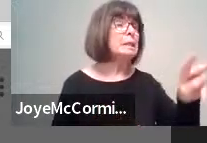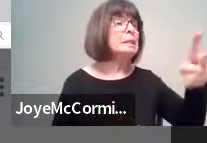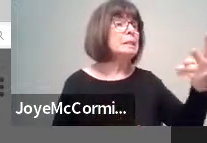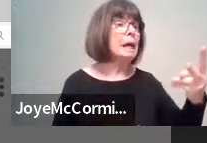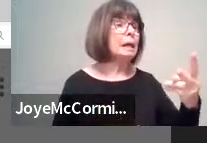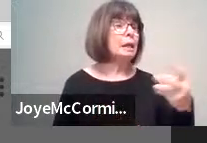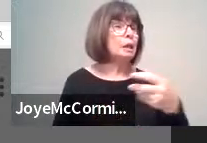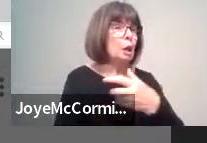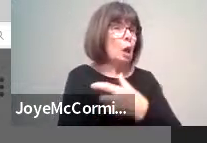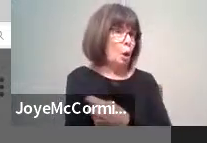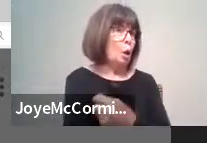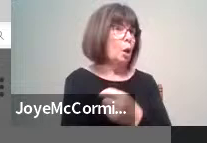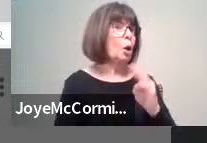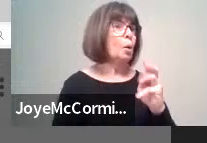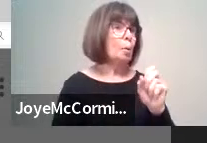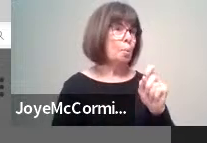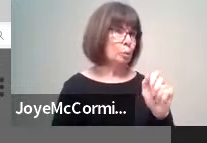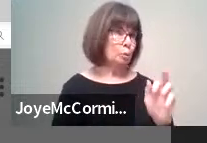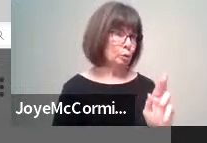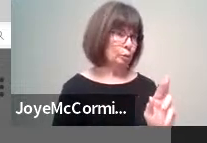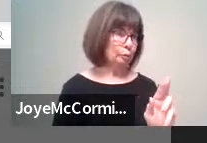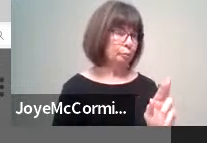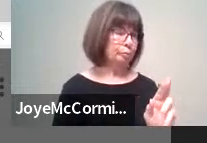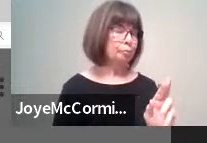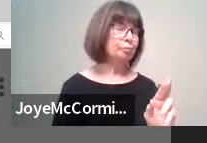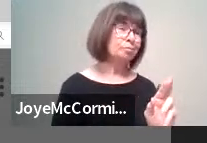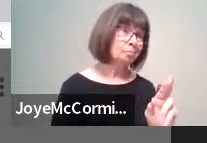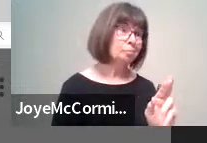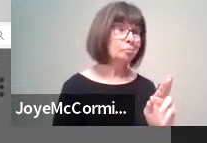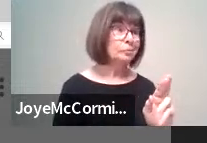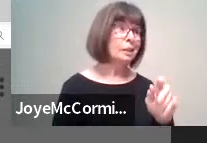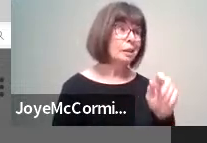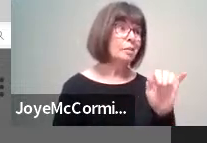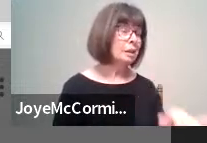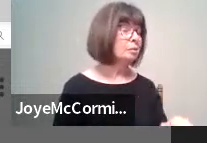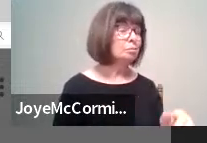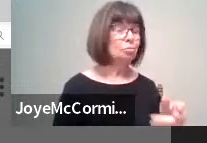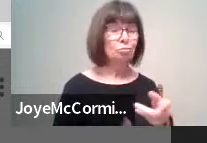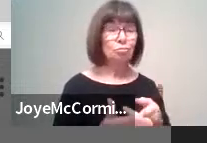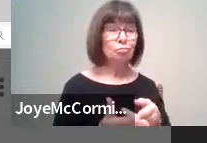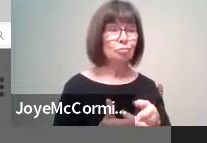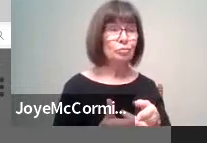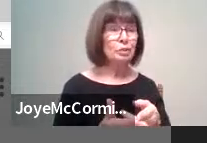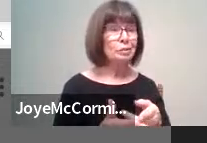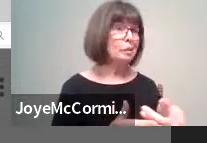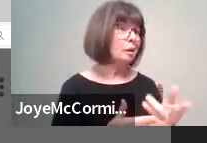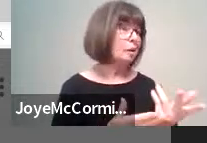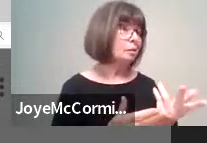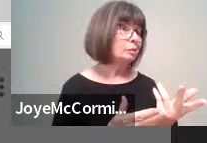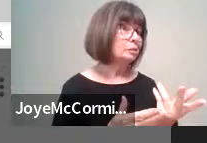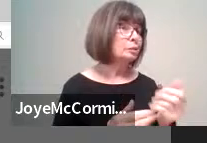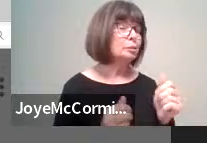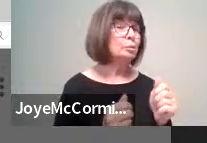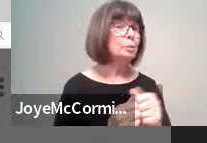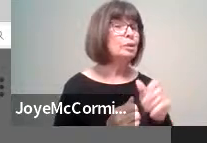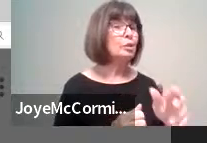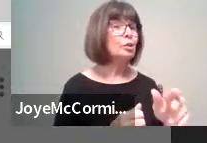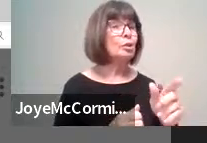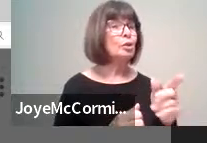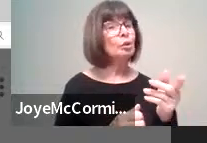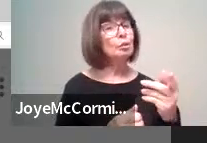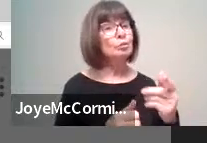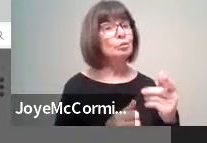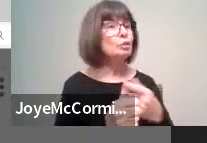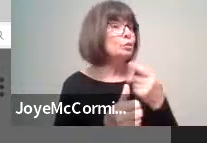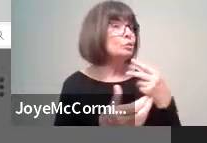and that should be brought up as part of your initial